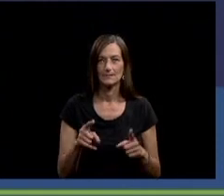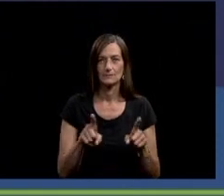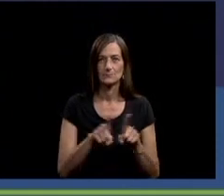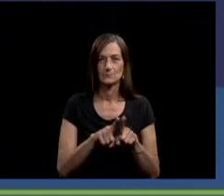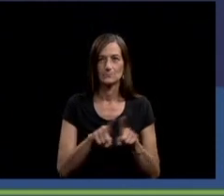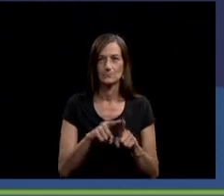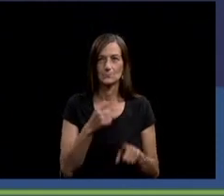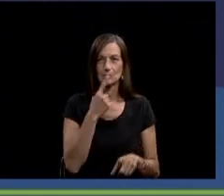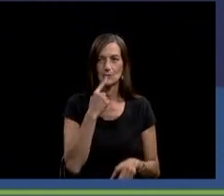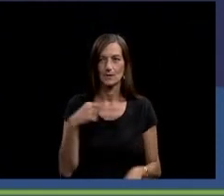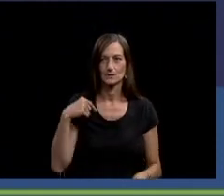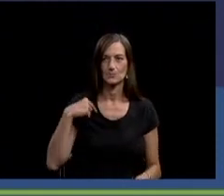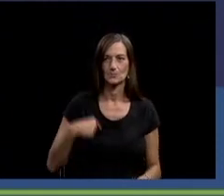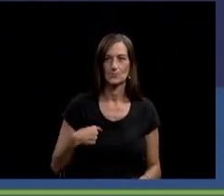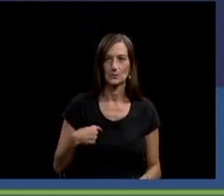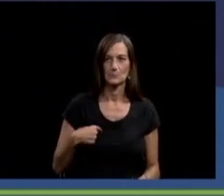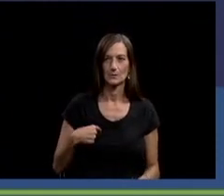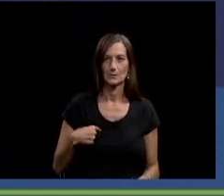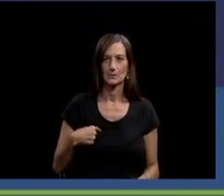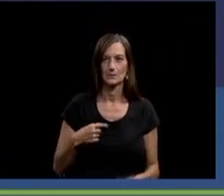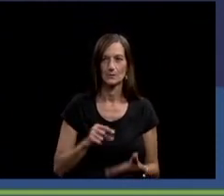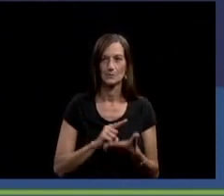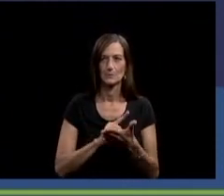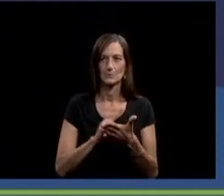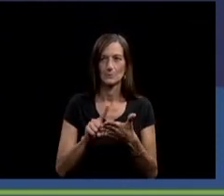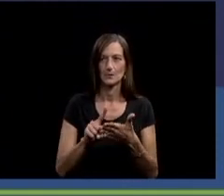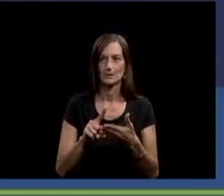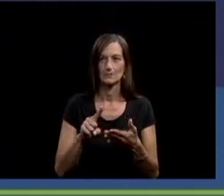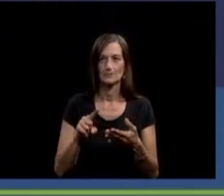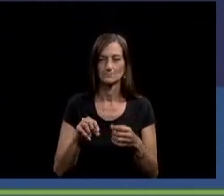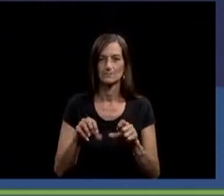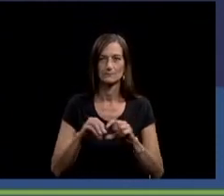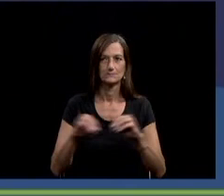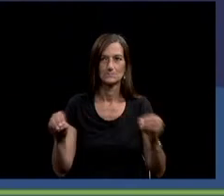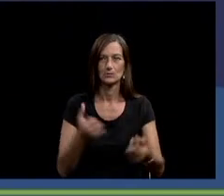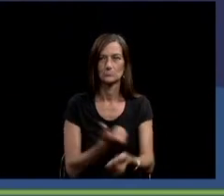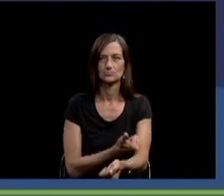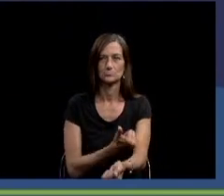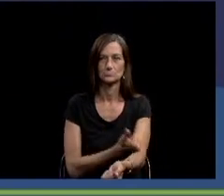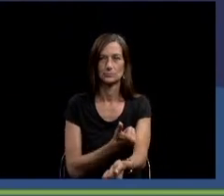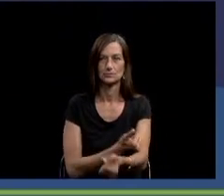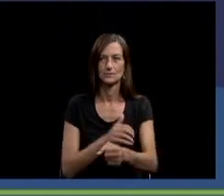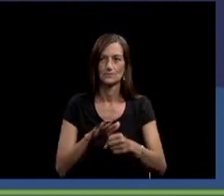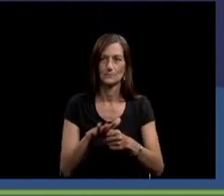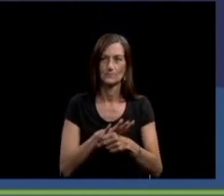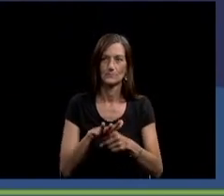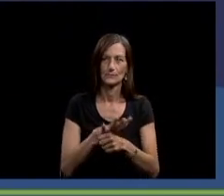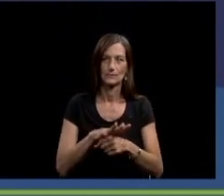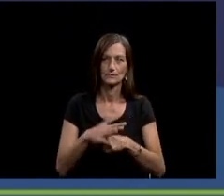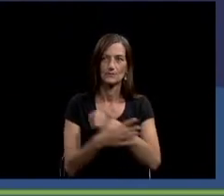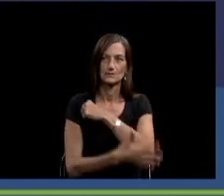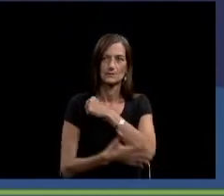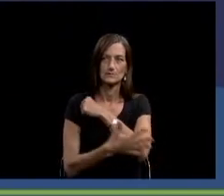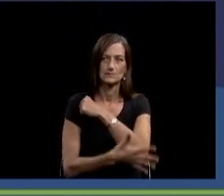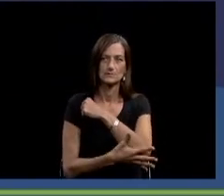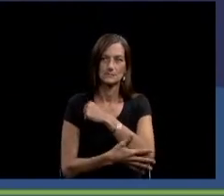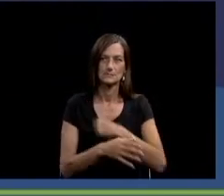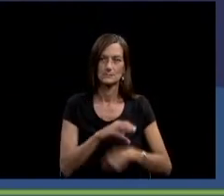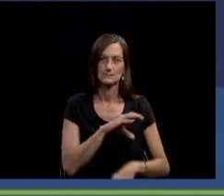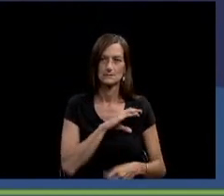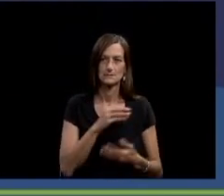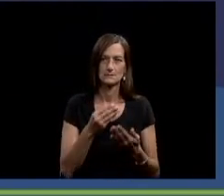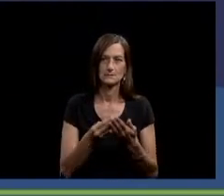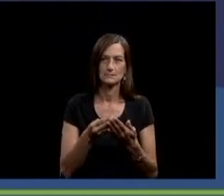involving local, county, state, and federal law enforcement agencies, which was presented to 6 area county schools involving 3,000 elementary